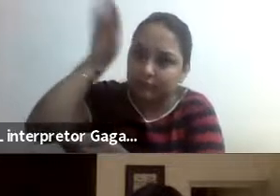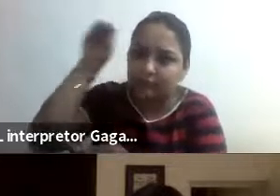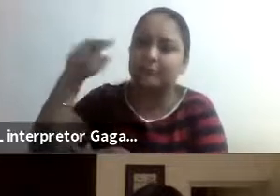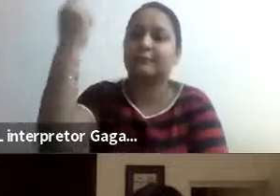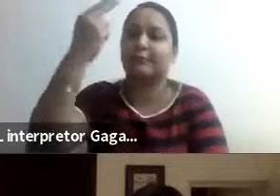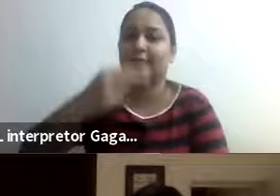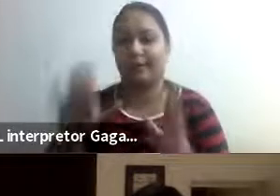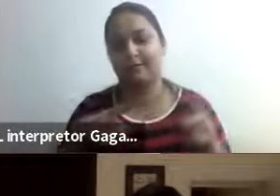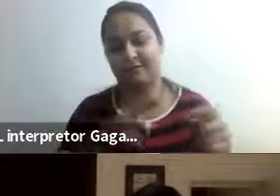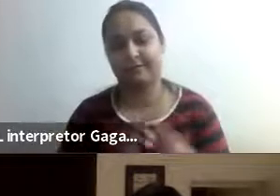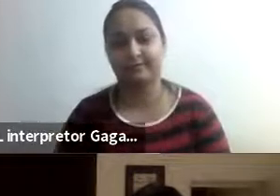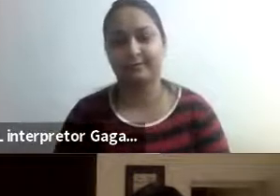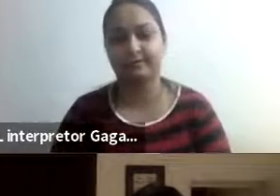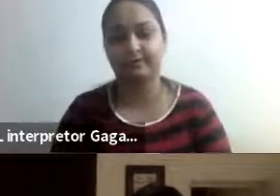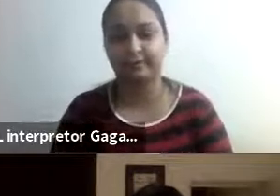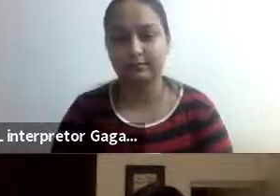So,